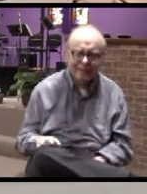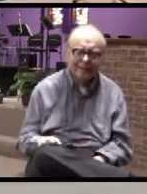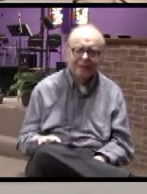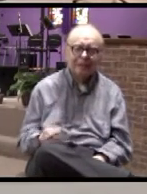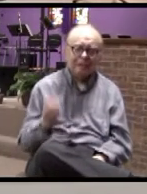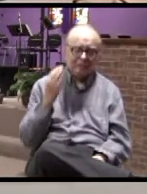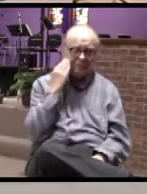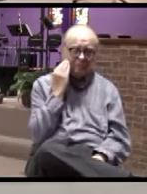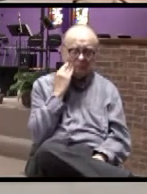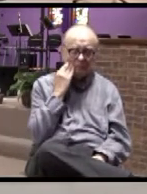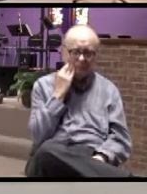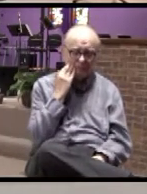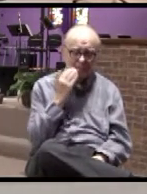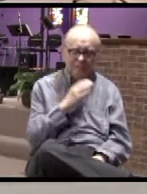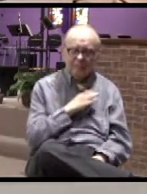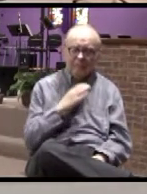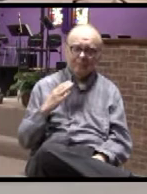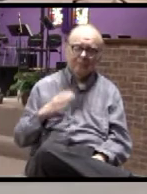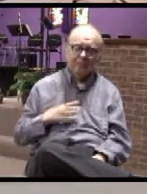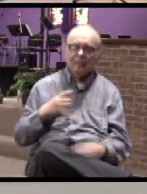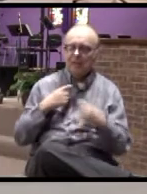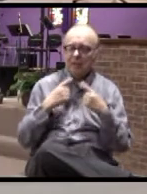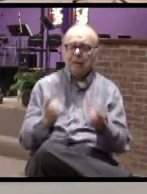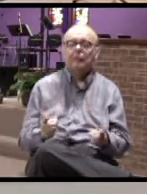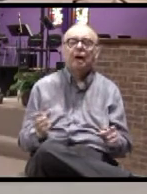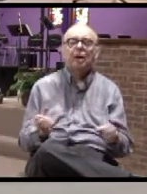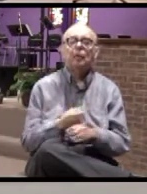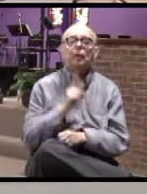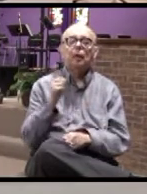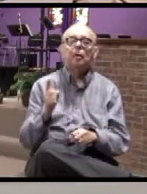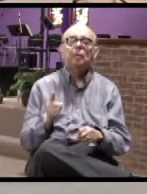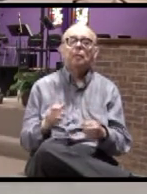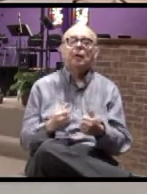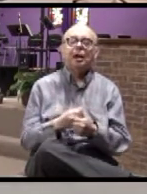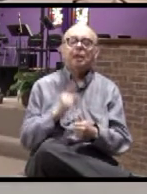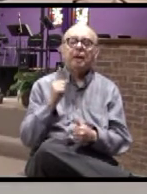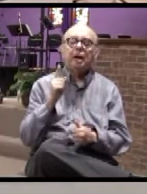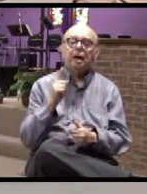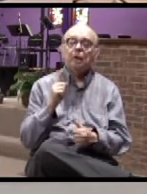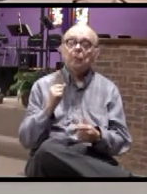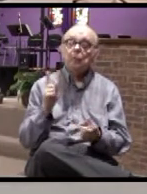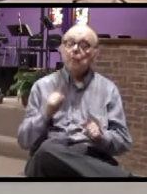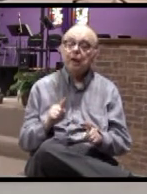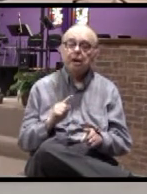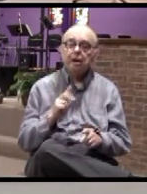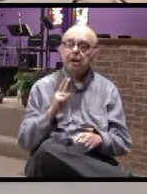And I know Cleveland finally won a game in 2 years.